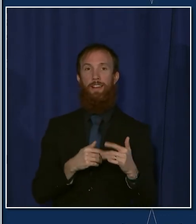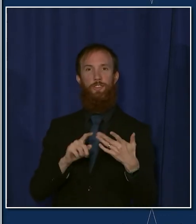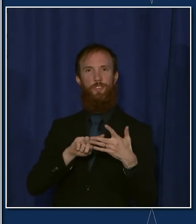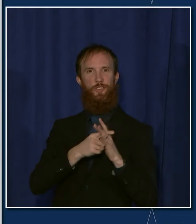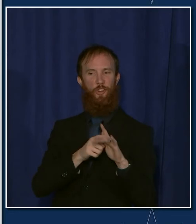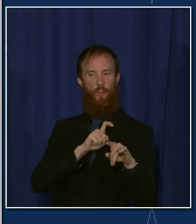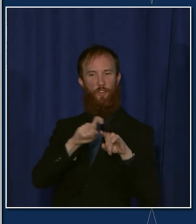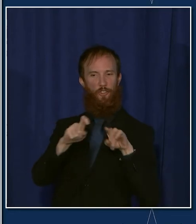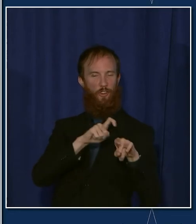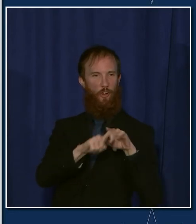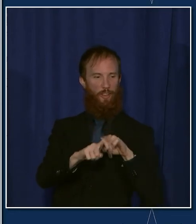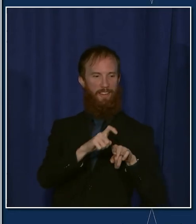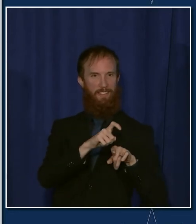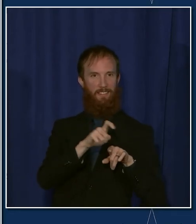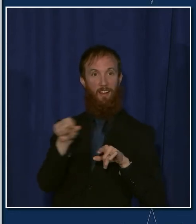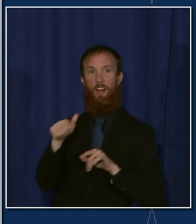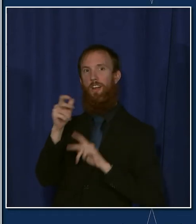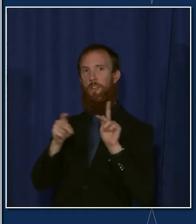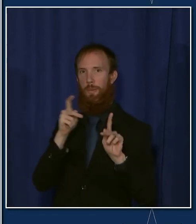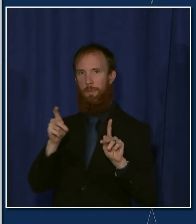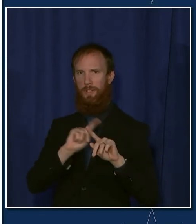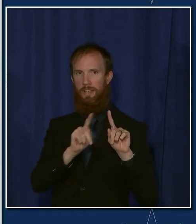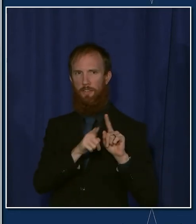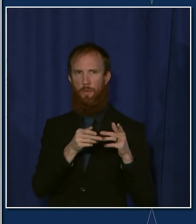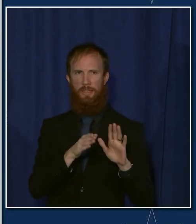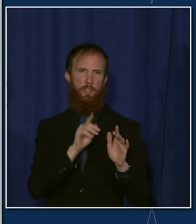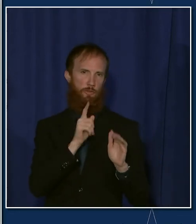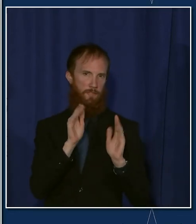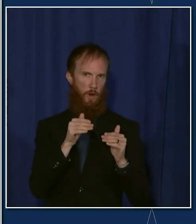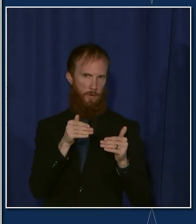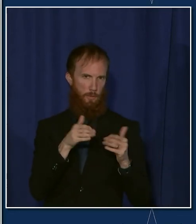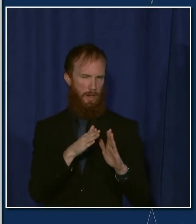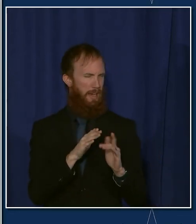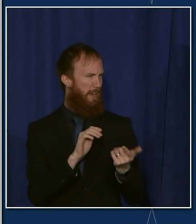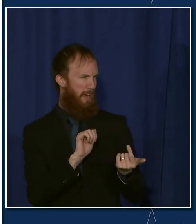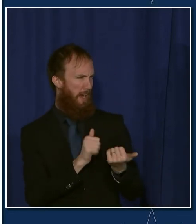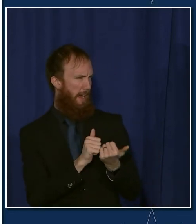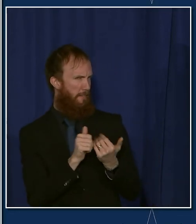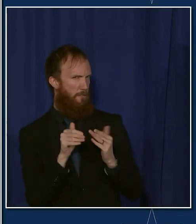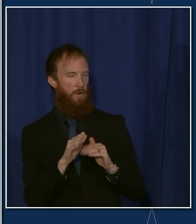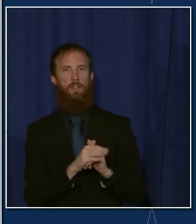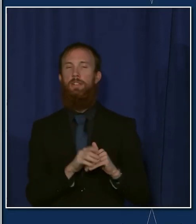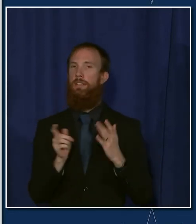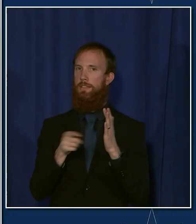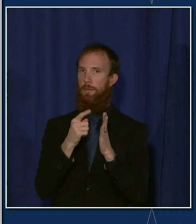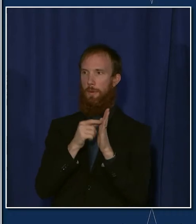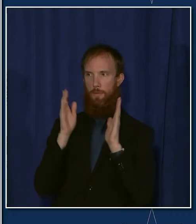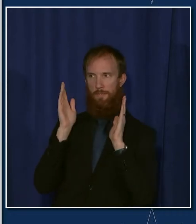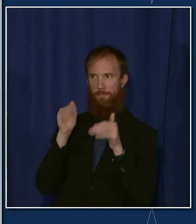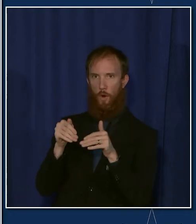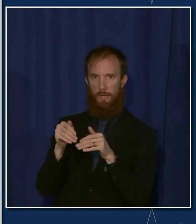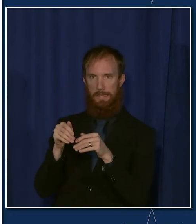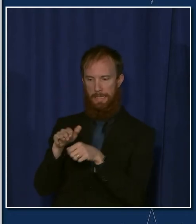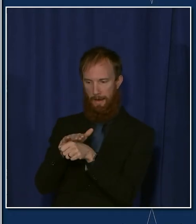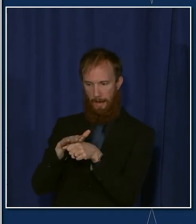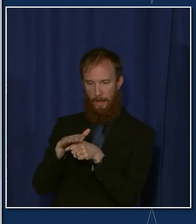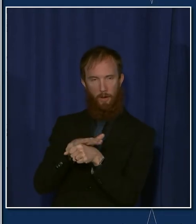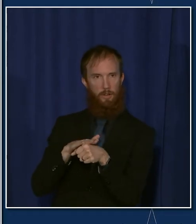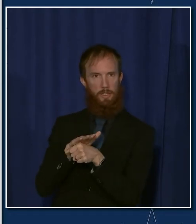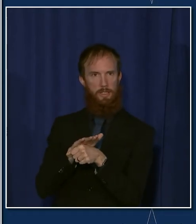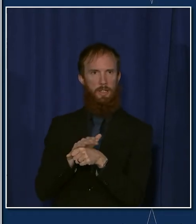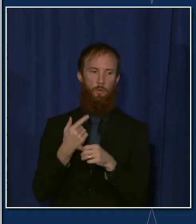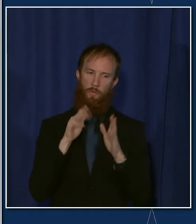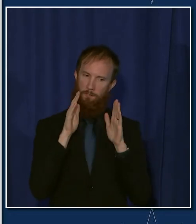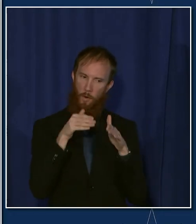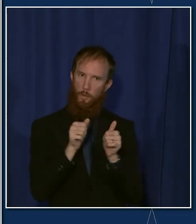in a very focused way. So how's it focused? So it's focused, sometimes it's focused geographically. We've actually done some work with focus on schools.